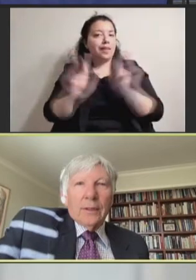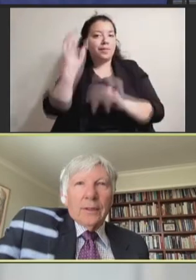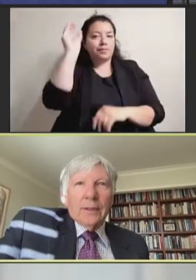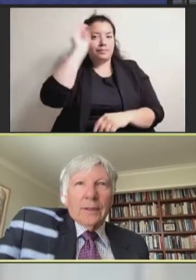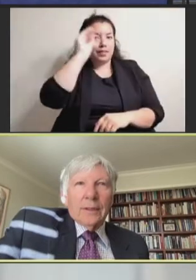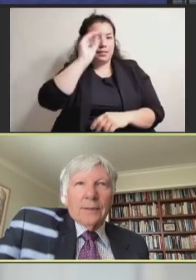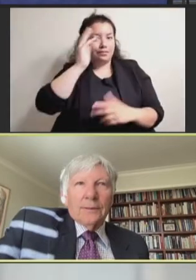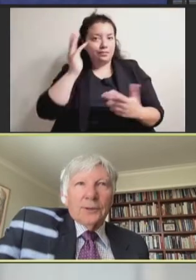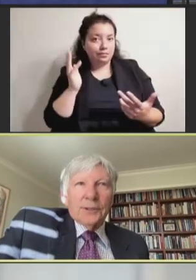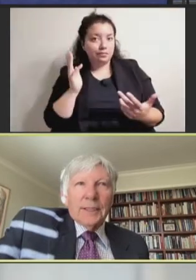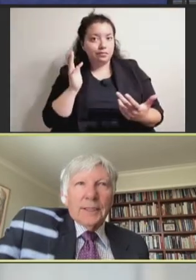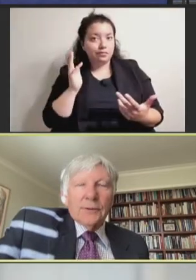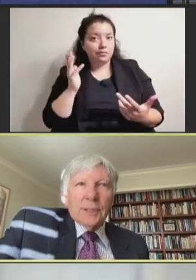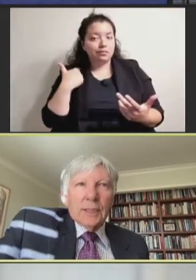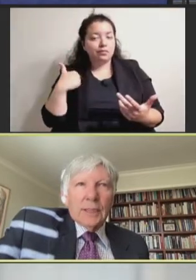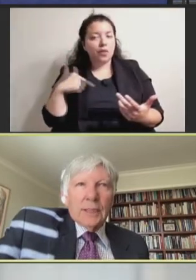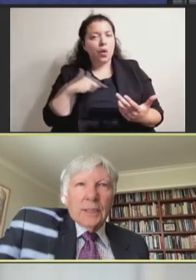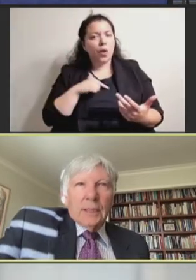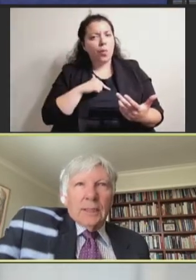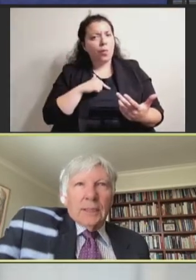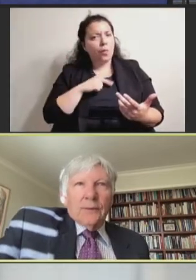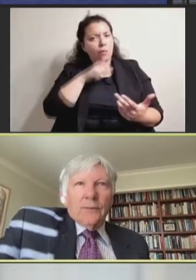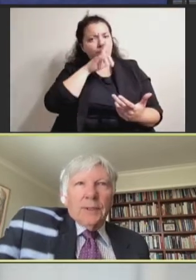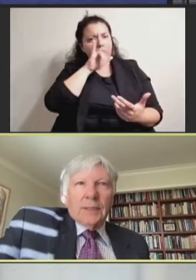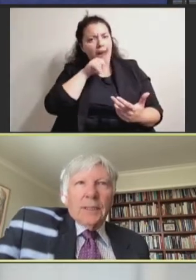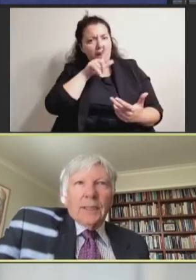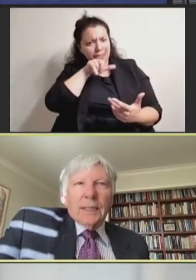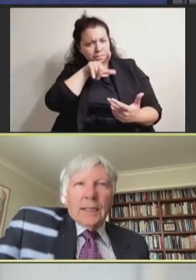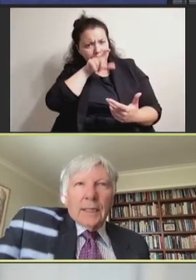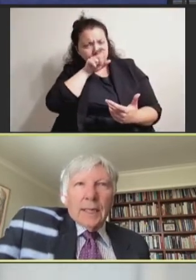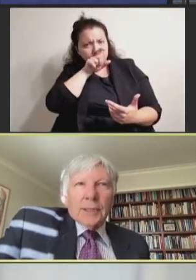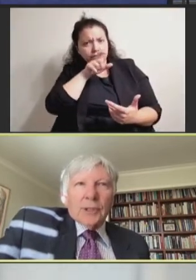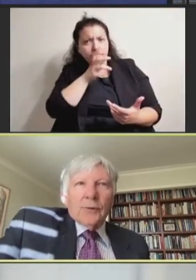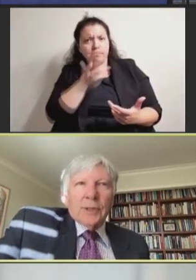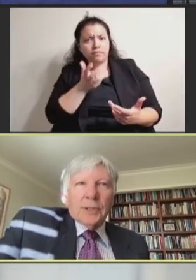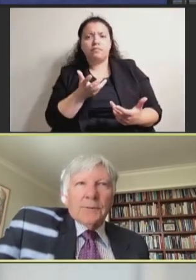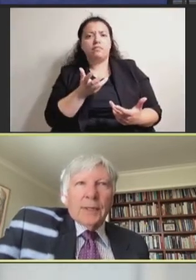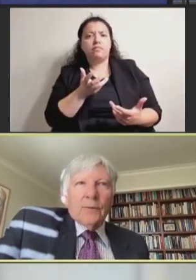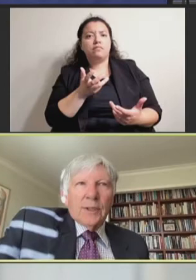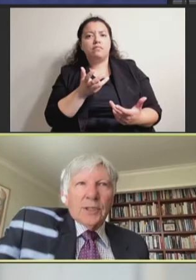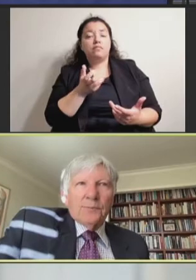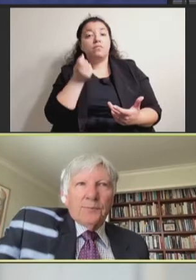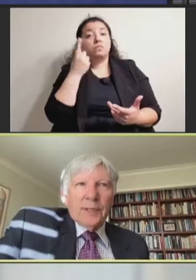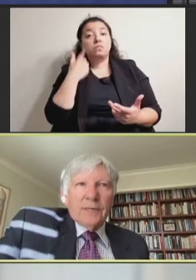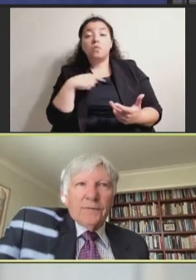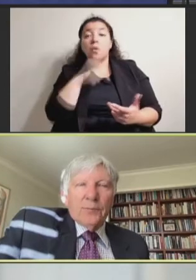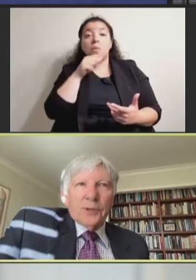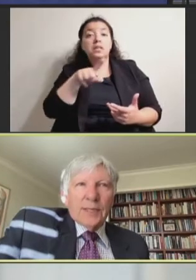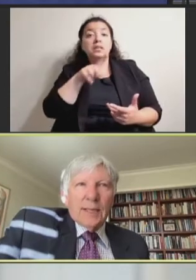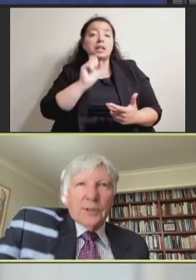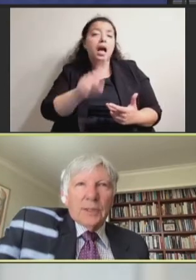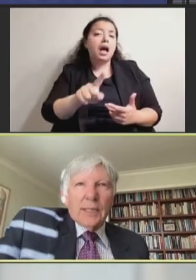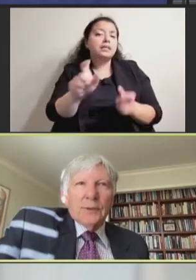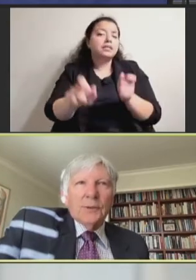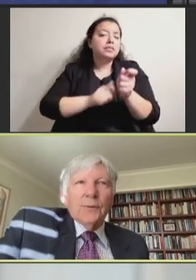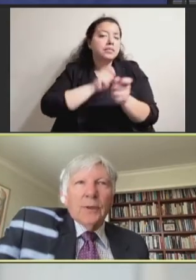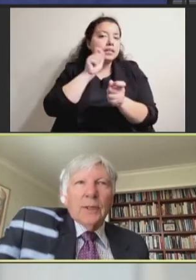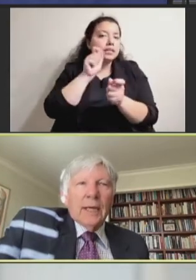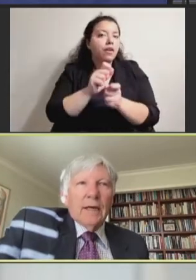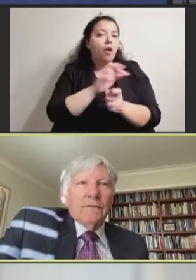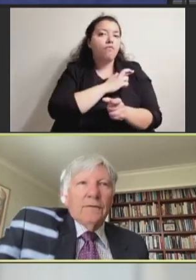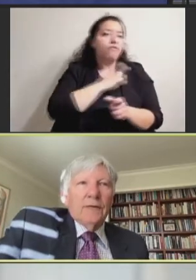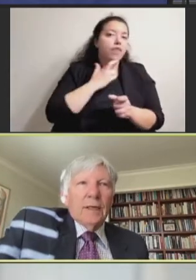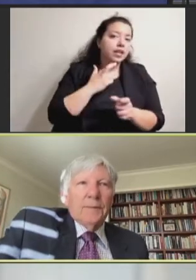part particularly interesting. We didn't ask questions about risk-benefit perception. I wish we